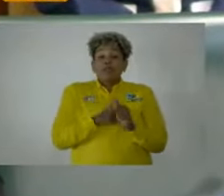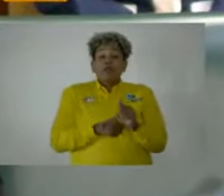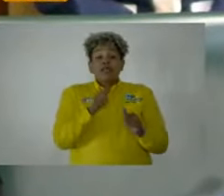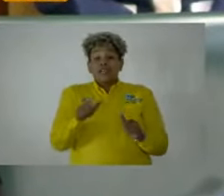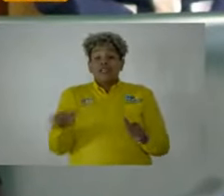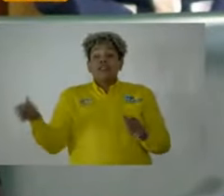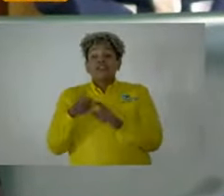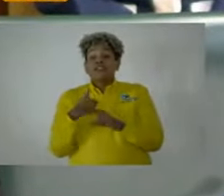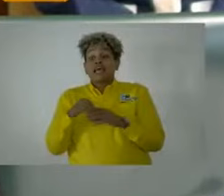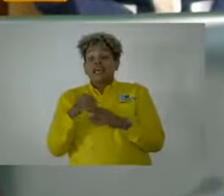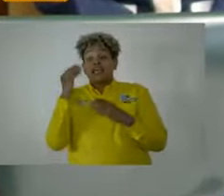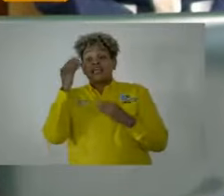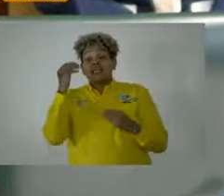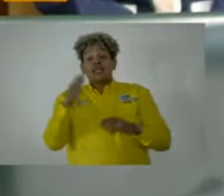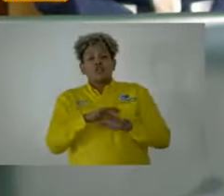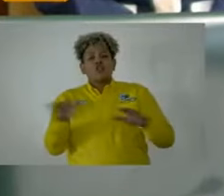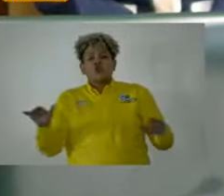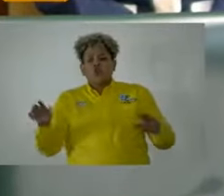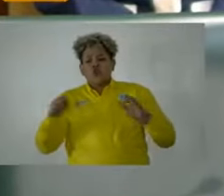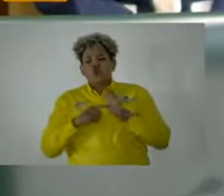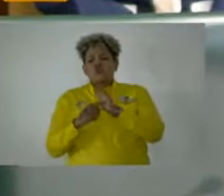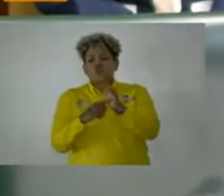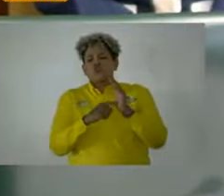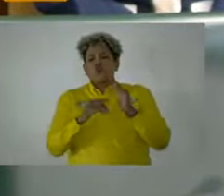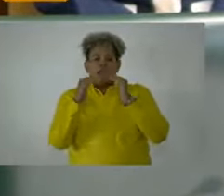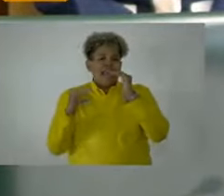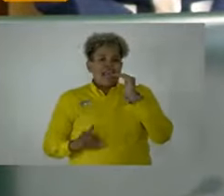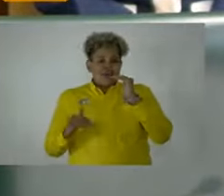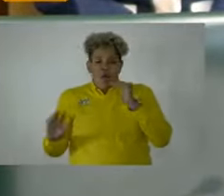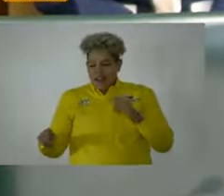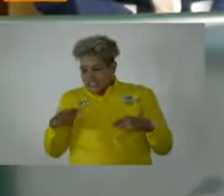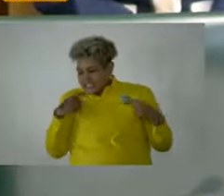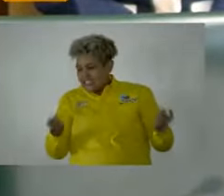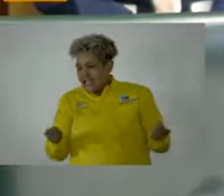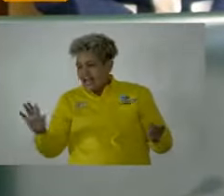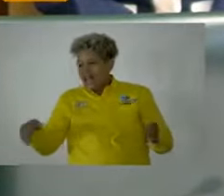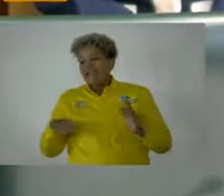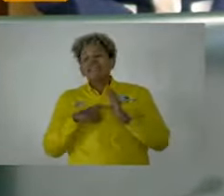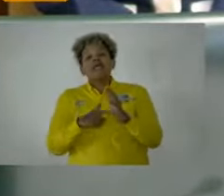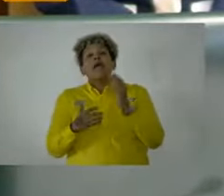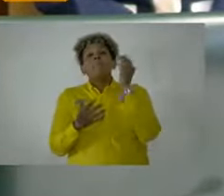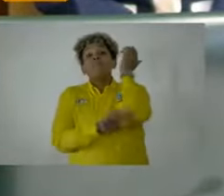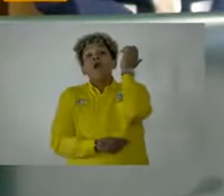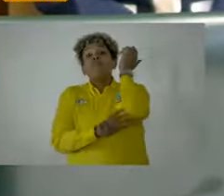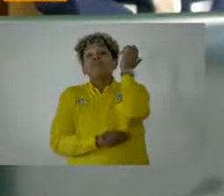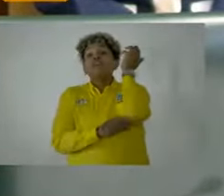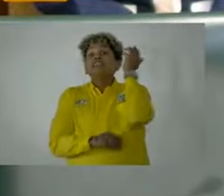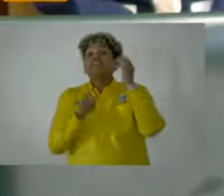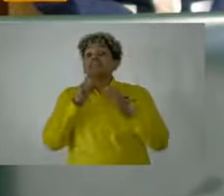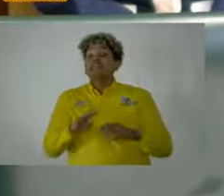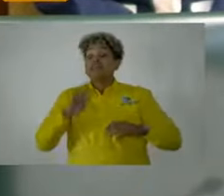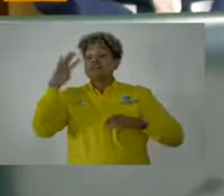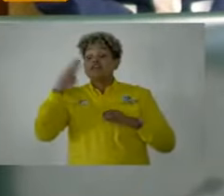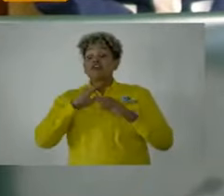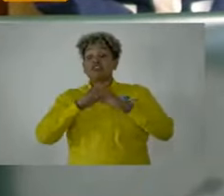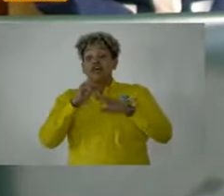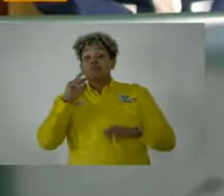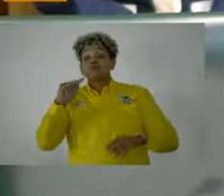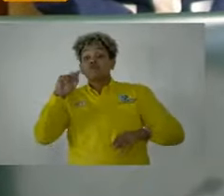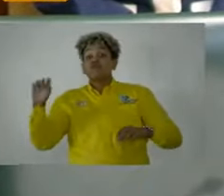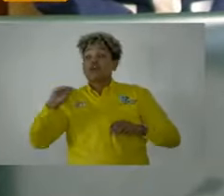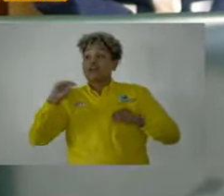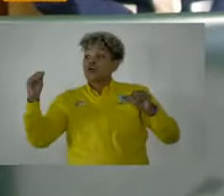capita data doesn't show inequality. He didn't mention that poverty is 4 times the